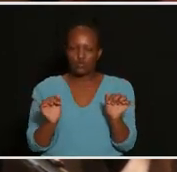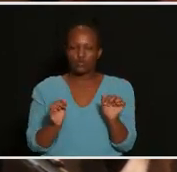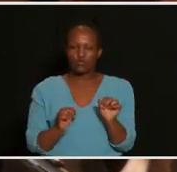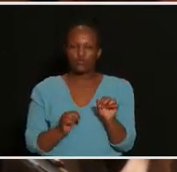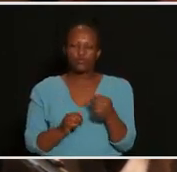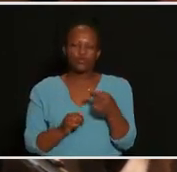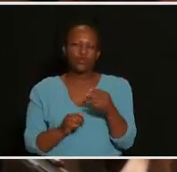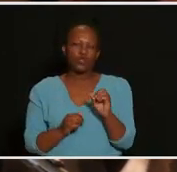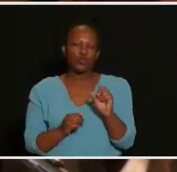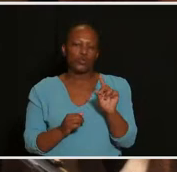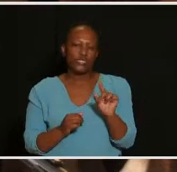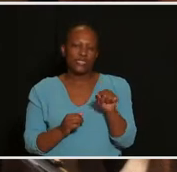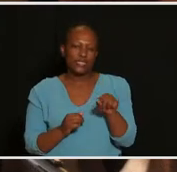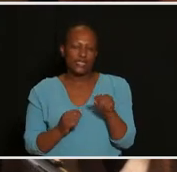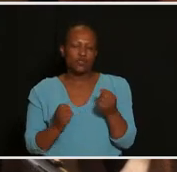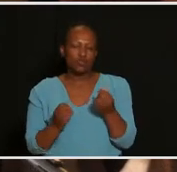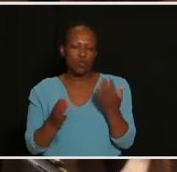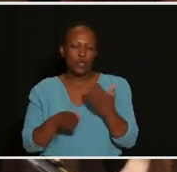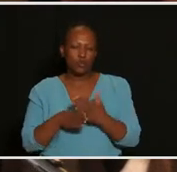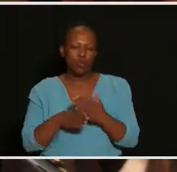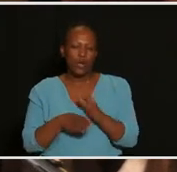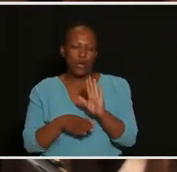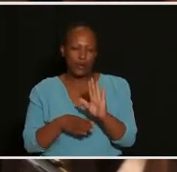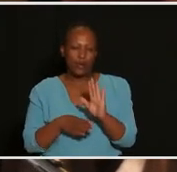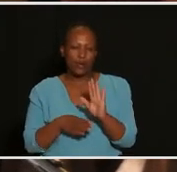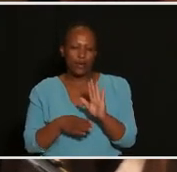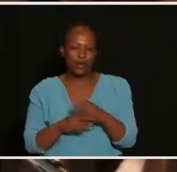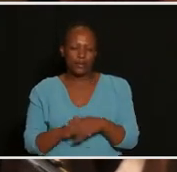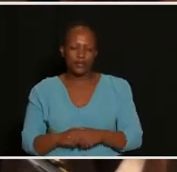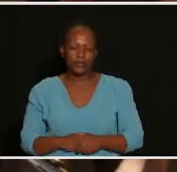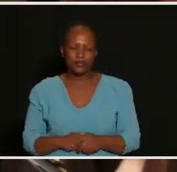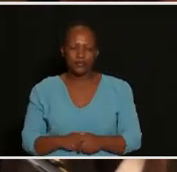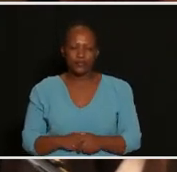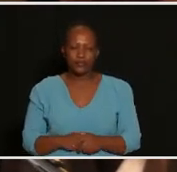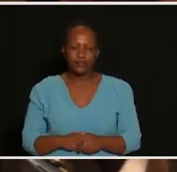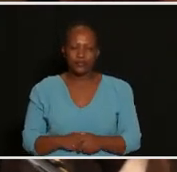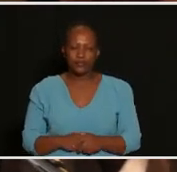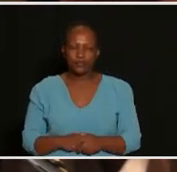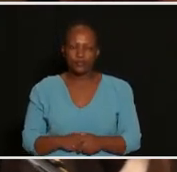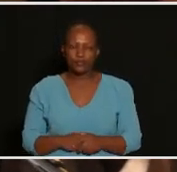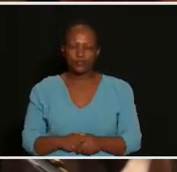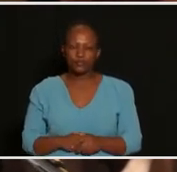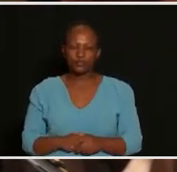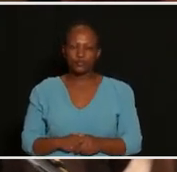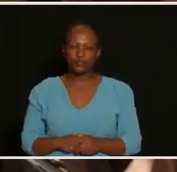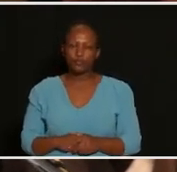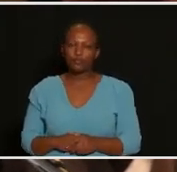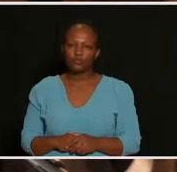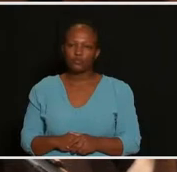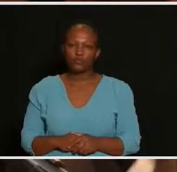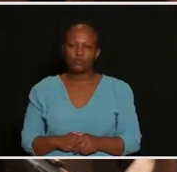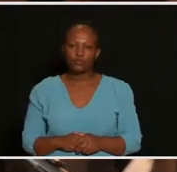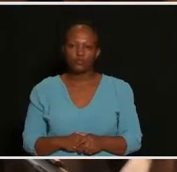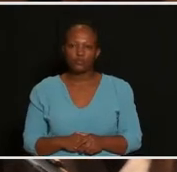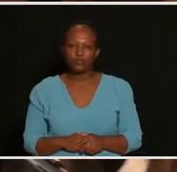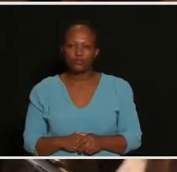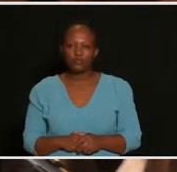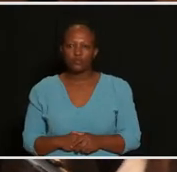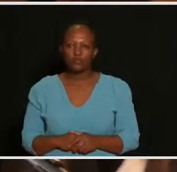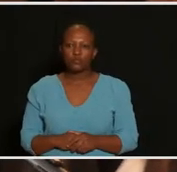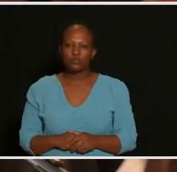of the hods have too much work in their hands and also I'm